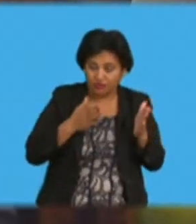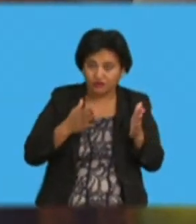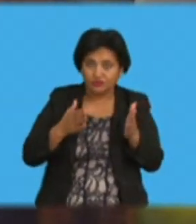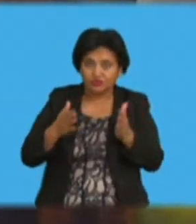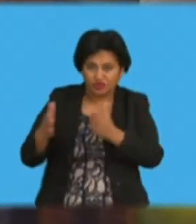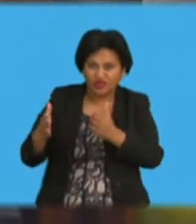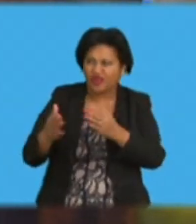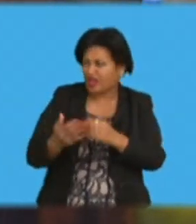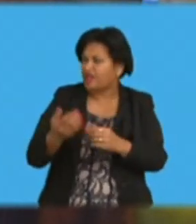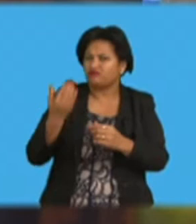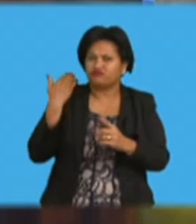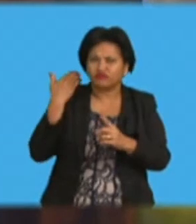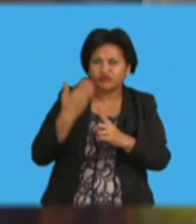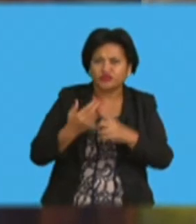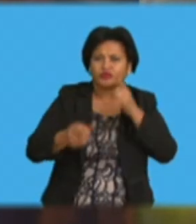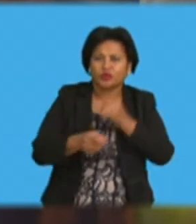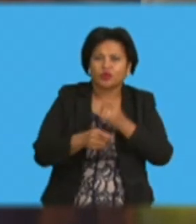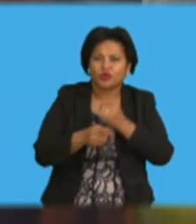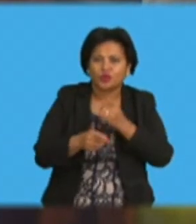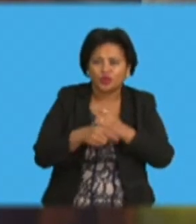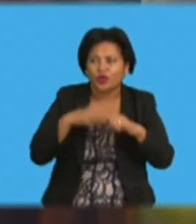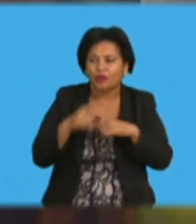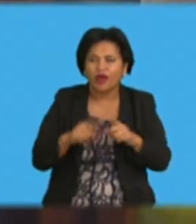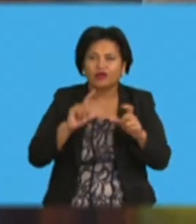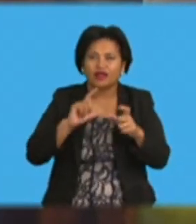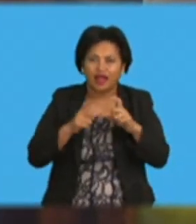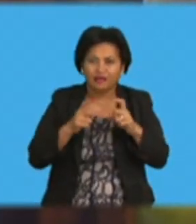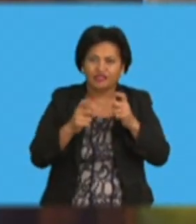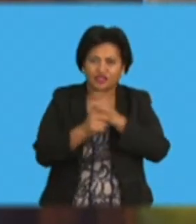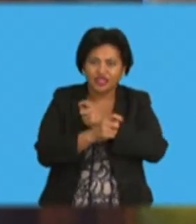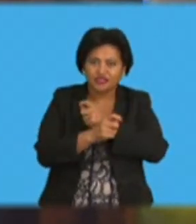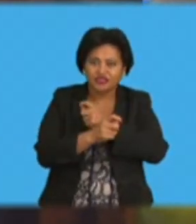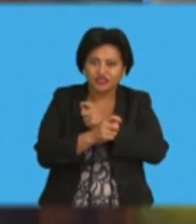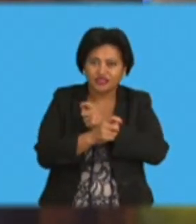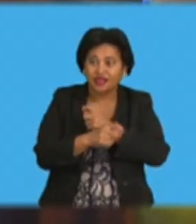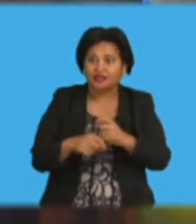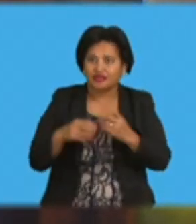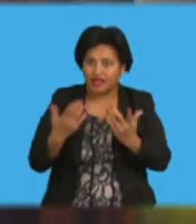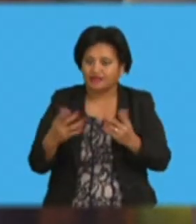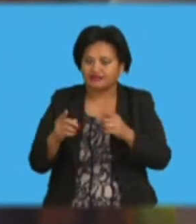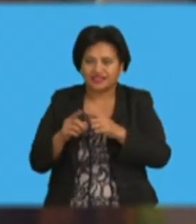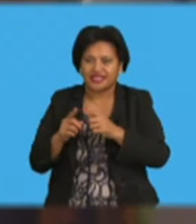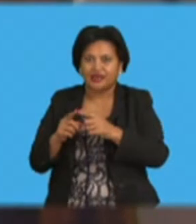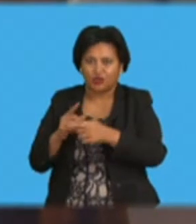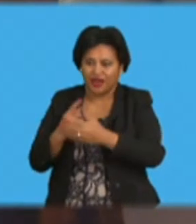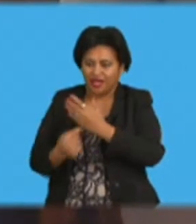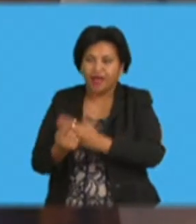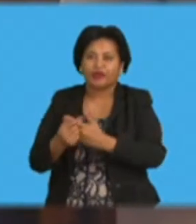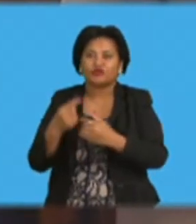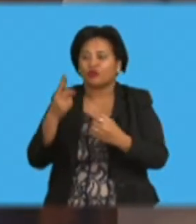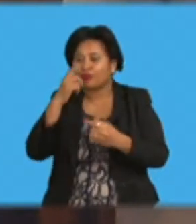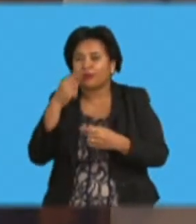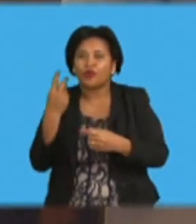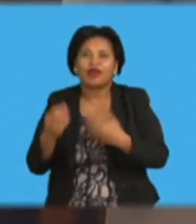about climate change and its impact on everything in life. And obviously, this is also going to have an impact on those that are employed. And with the changing